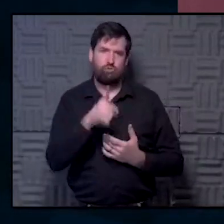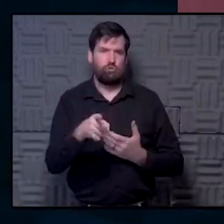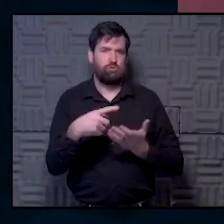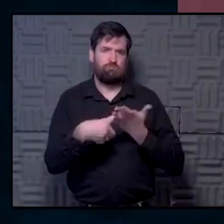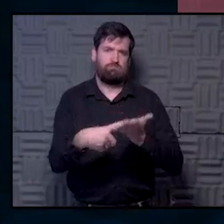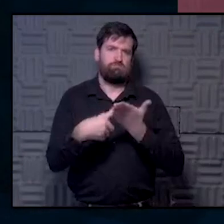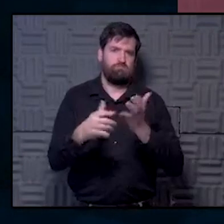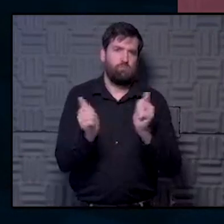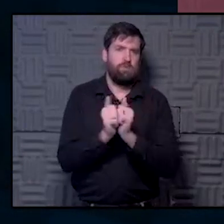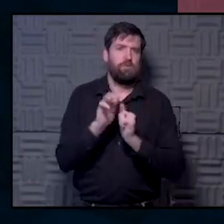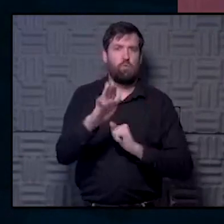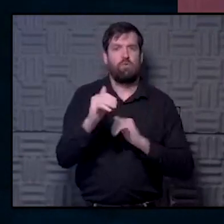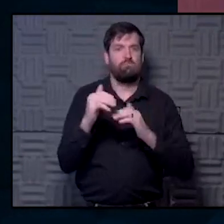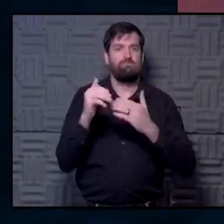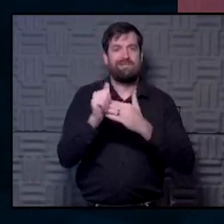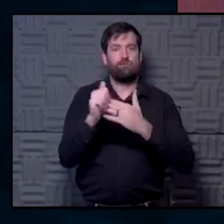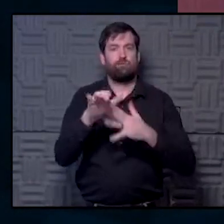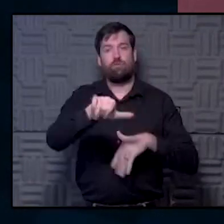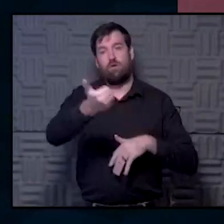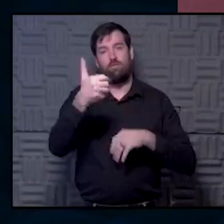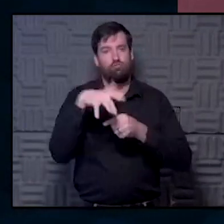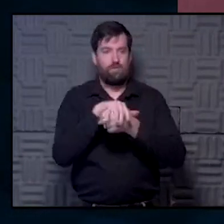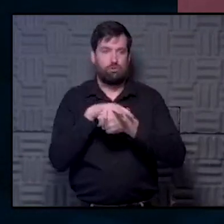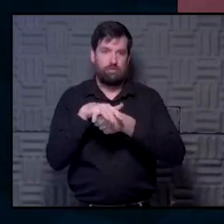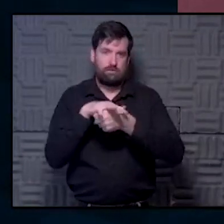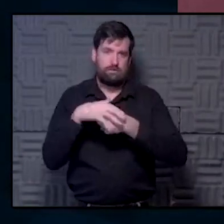counterparts, leaders of other regions,